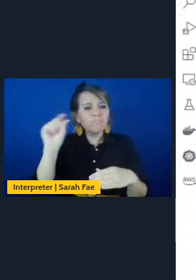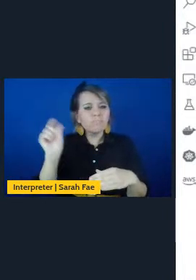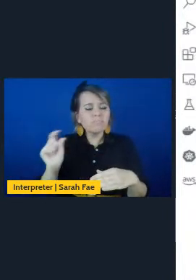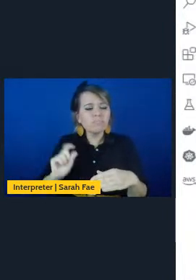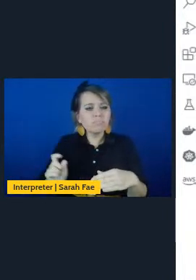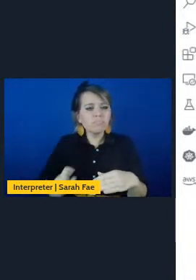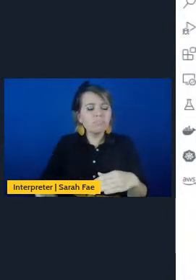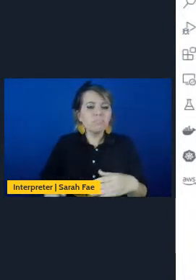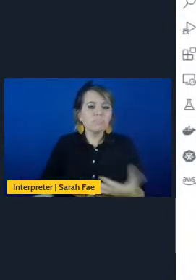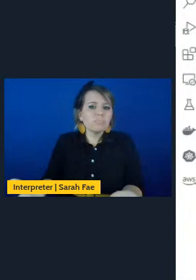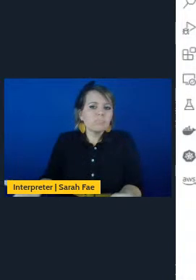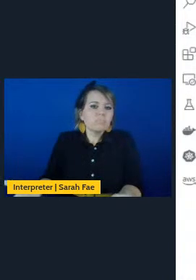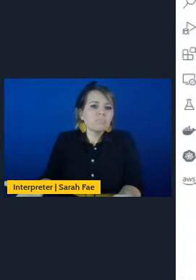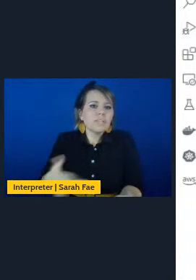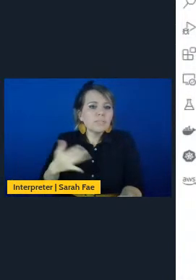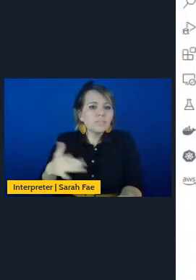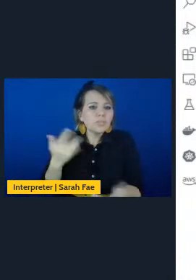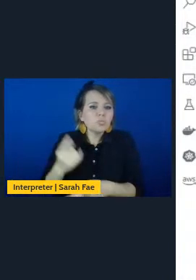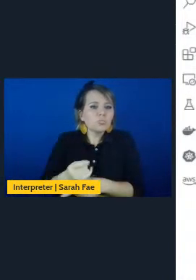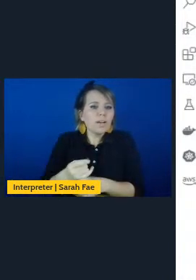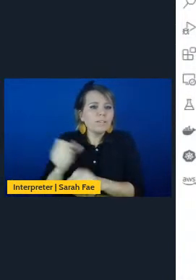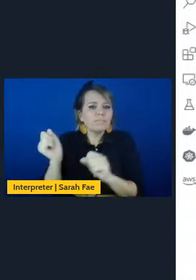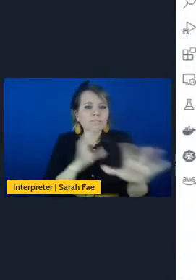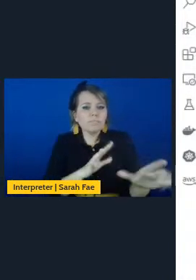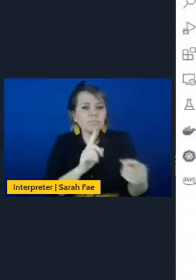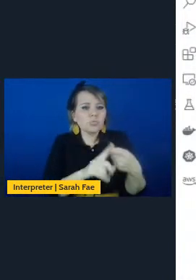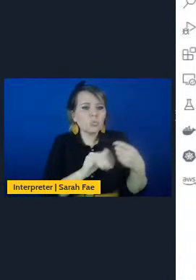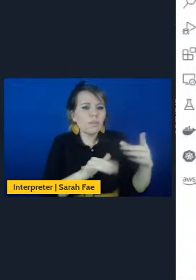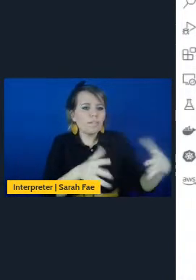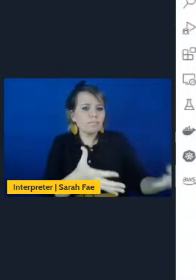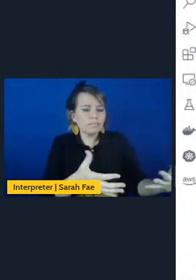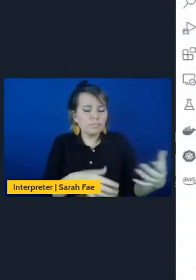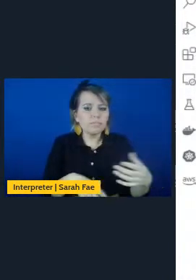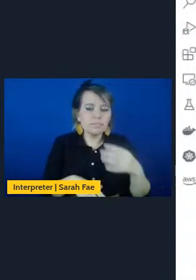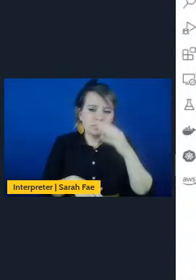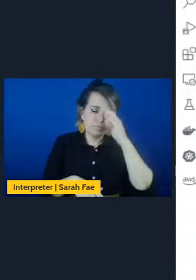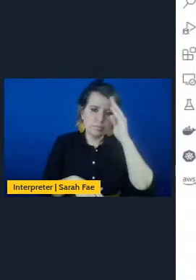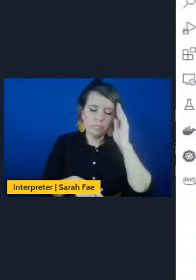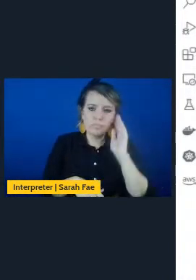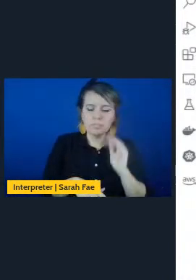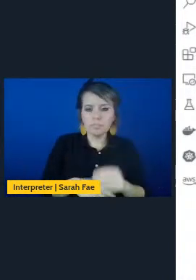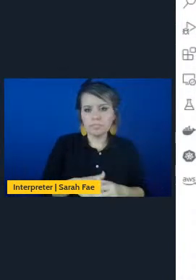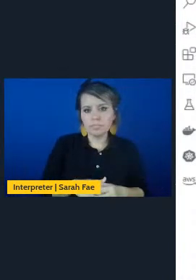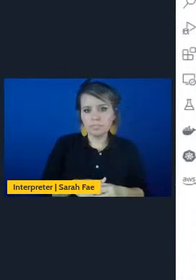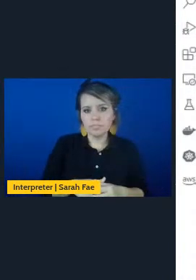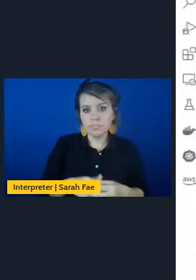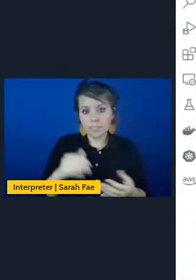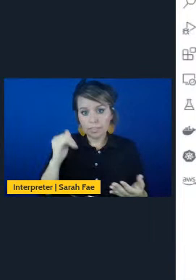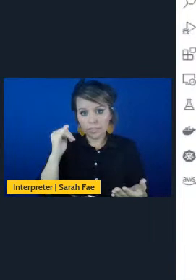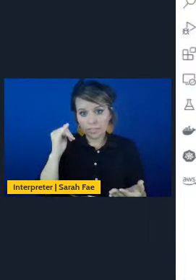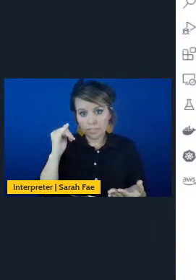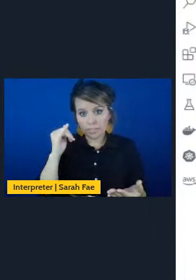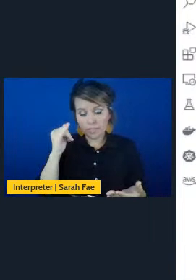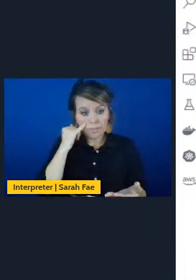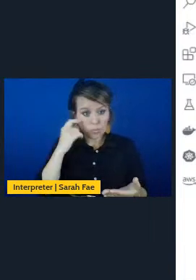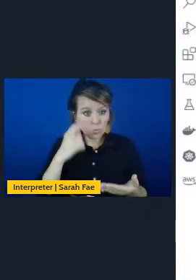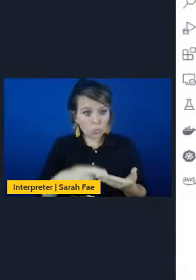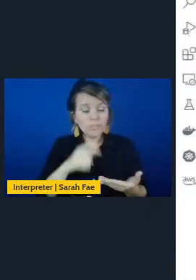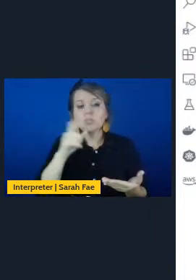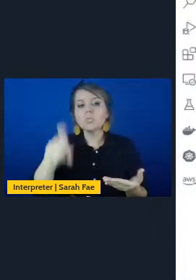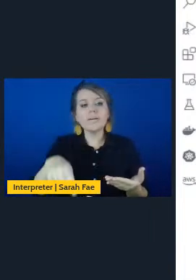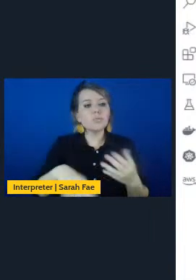CDK's plus API is compared to the vanilla CDK's stuff. And you also don't if you notice, you did not need to add